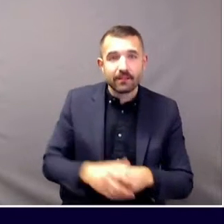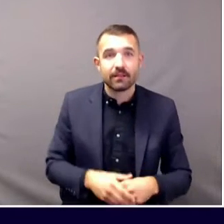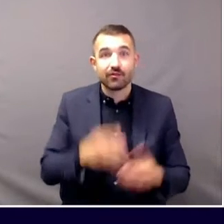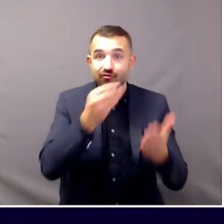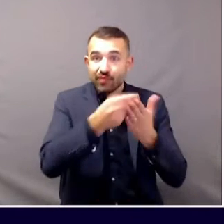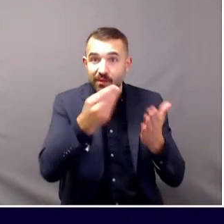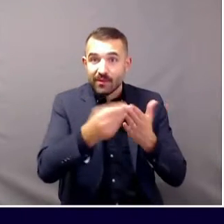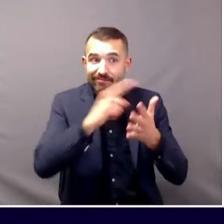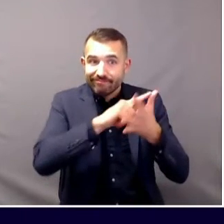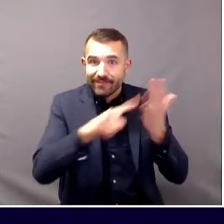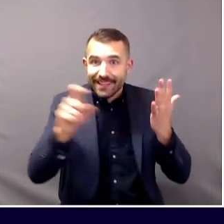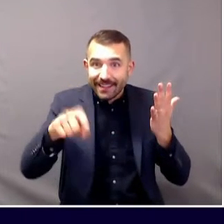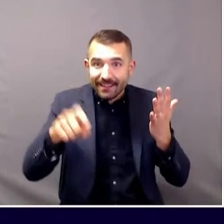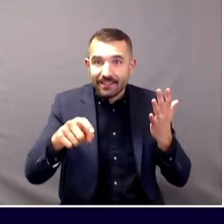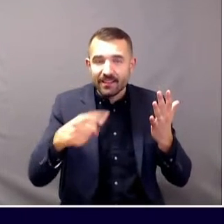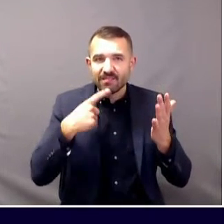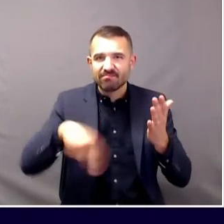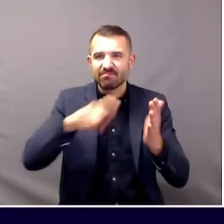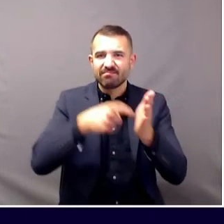health.